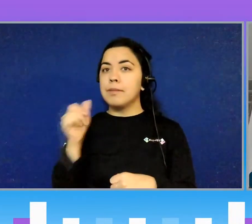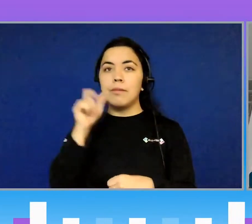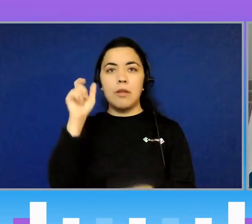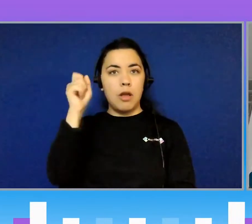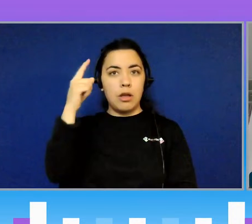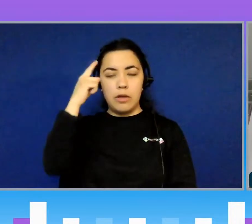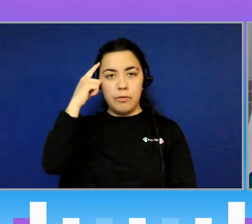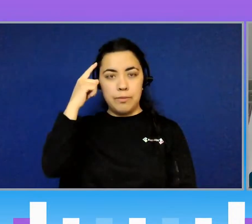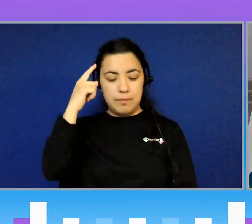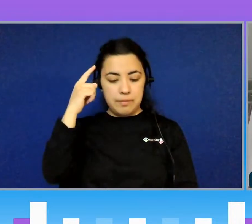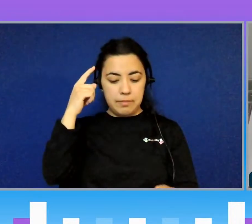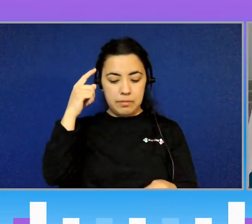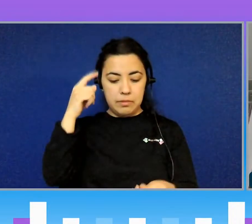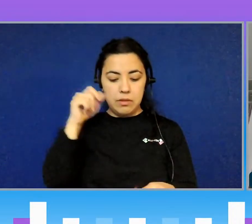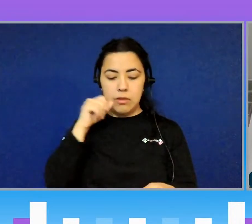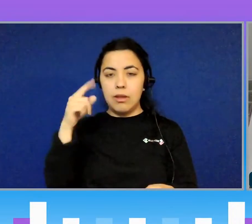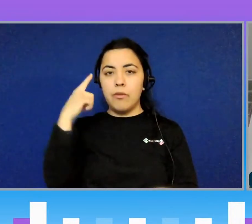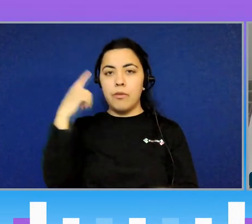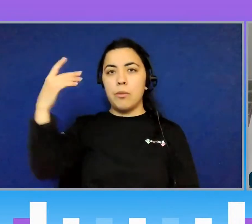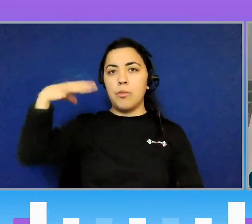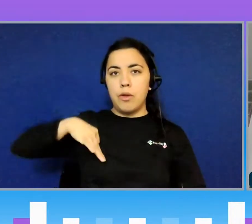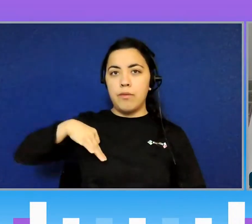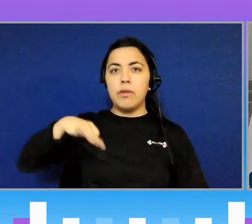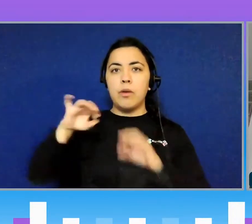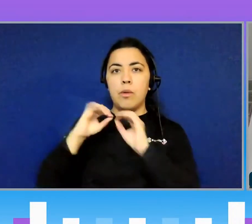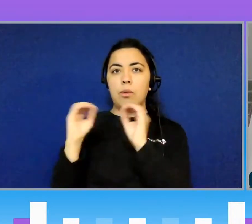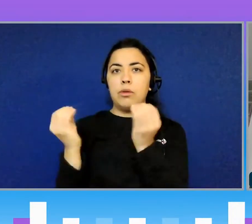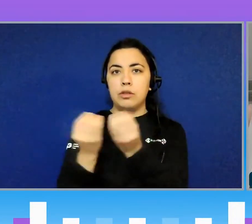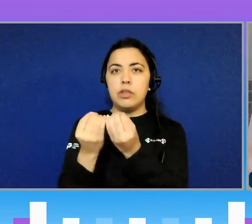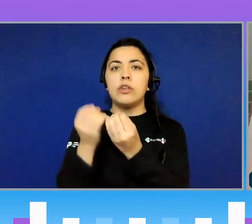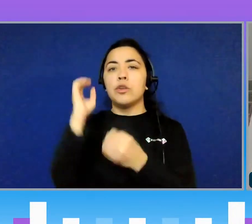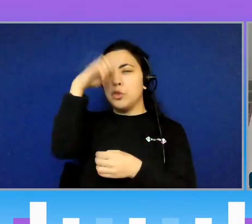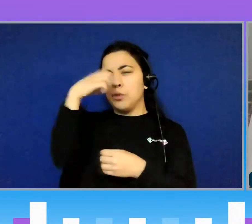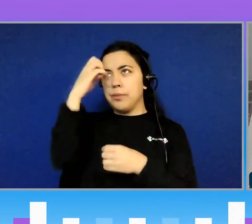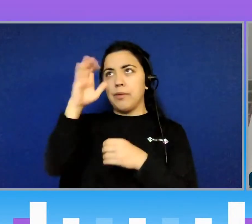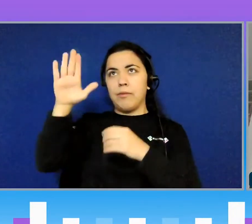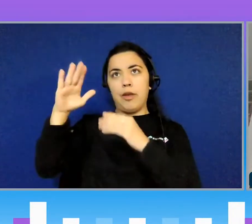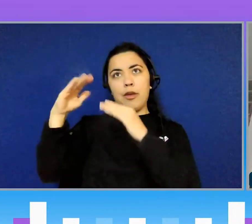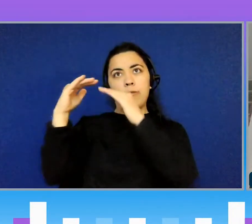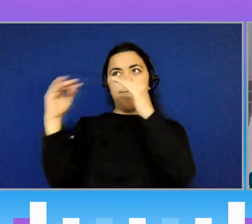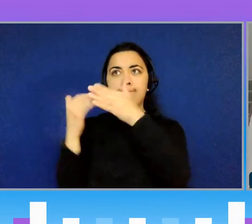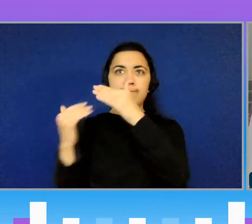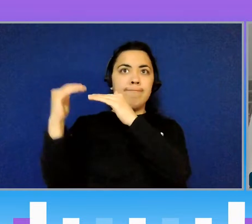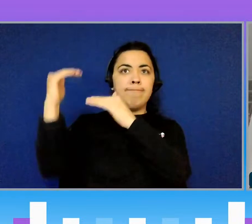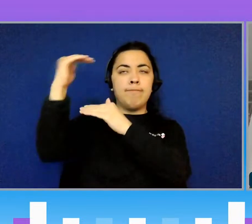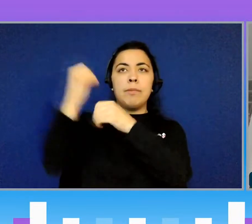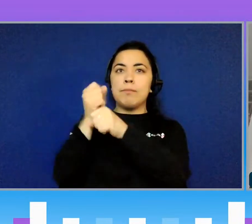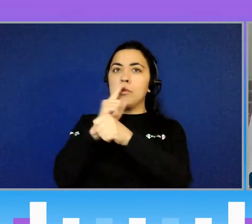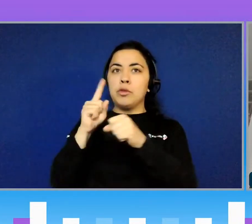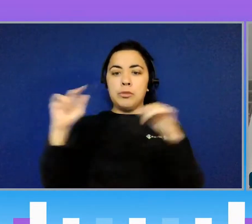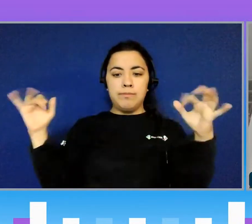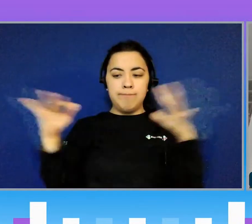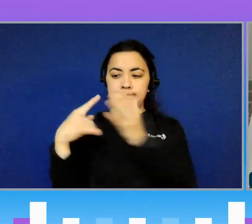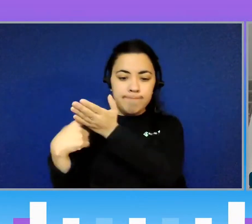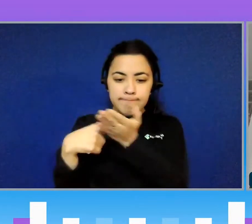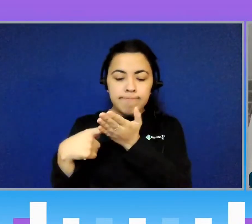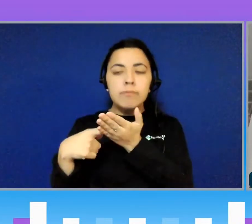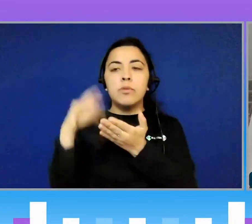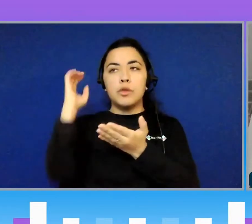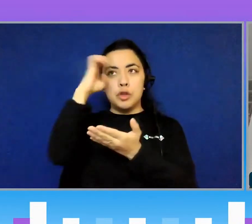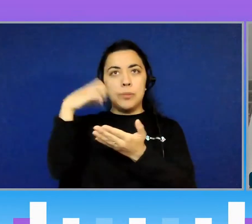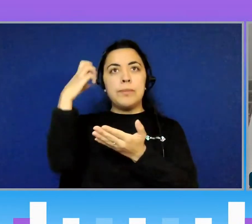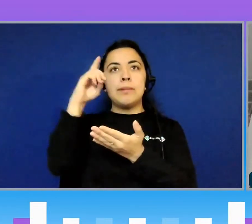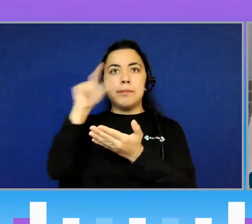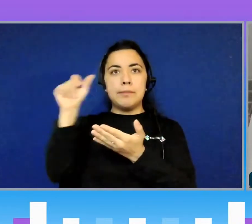non-governmental and non-profit organization at European level, bringing together the European disability